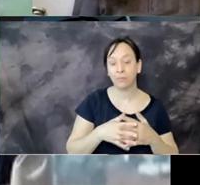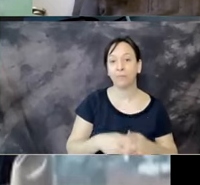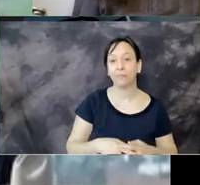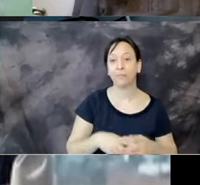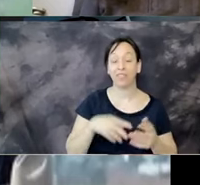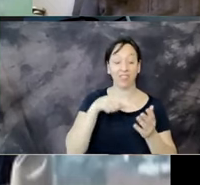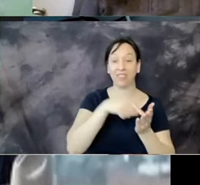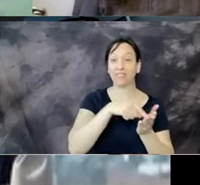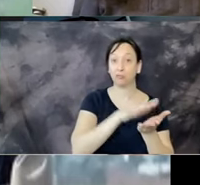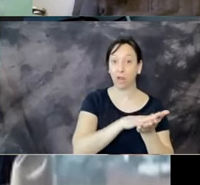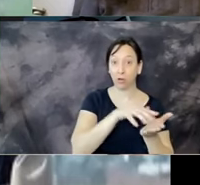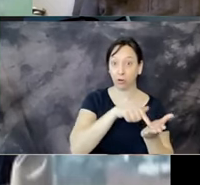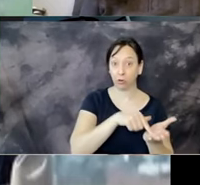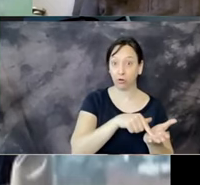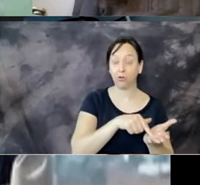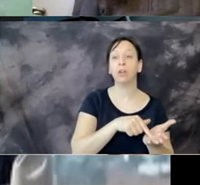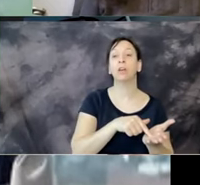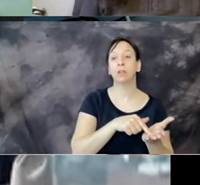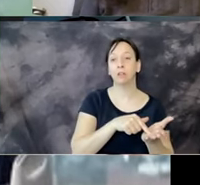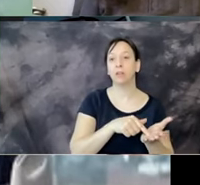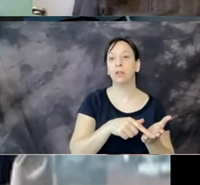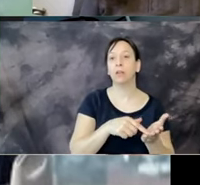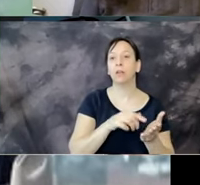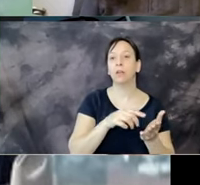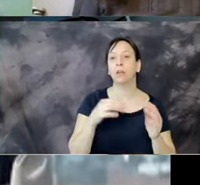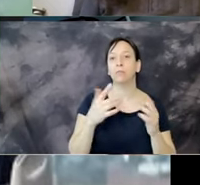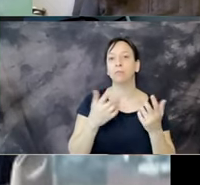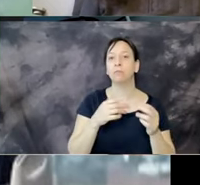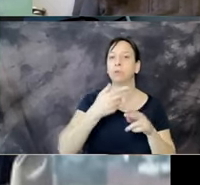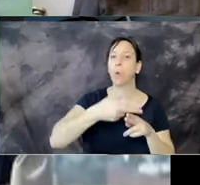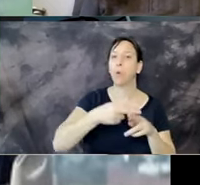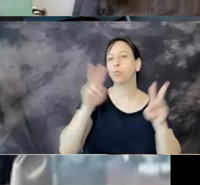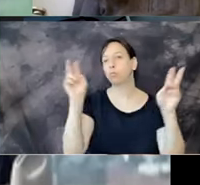record became known as the Discrimination Diaries.